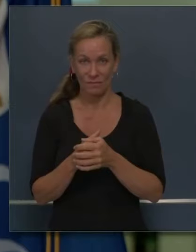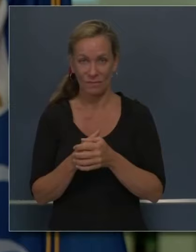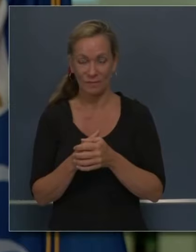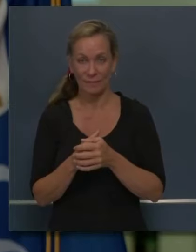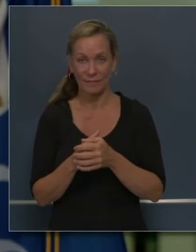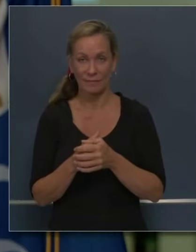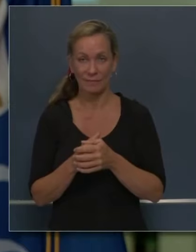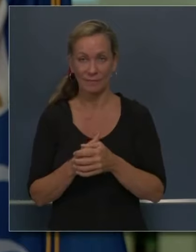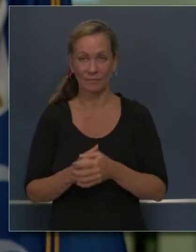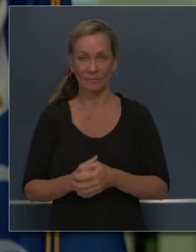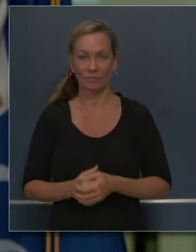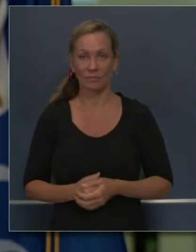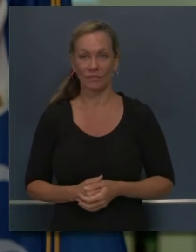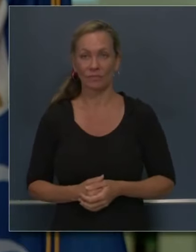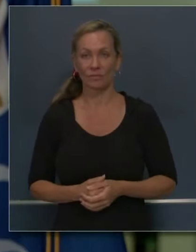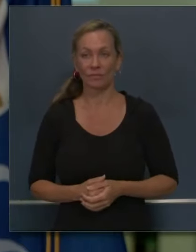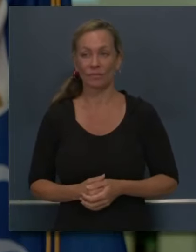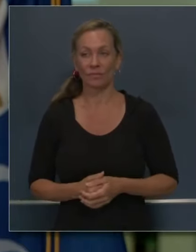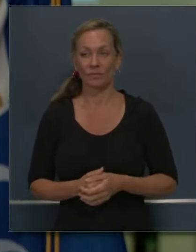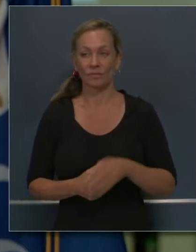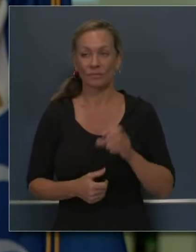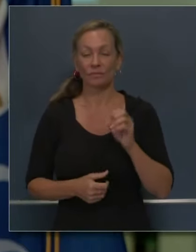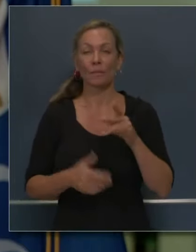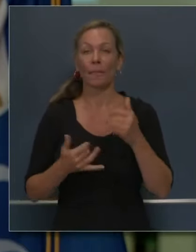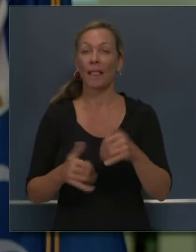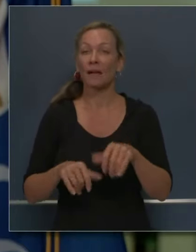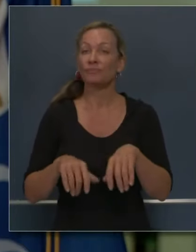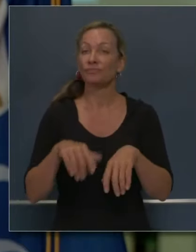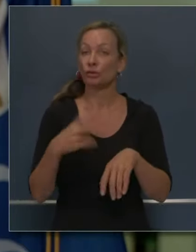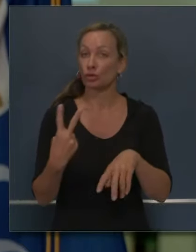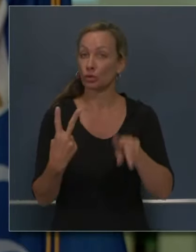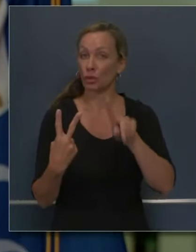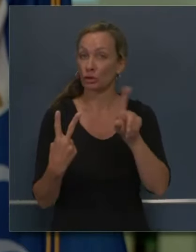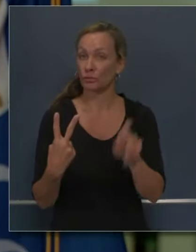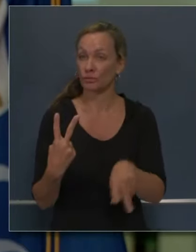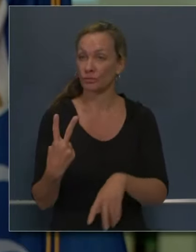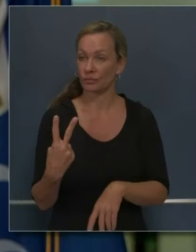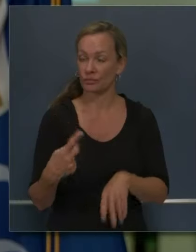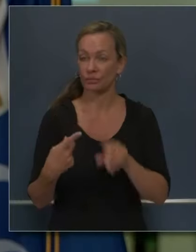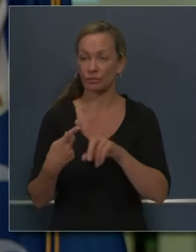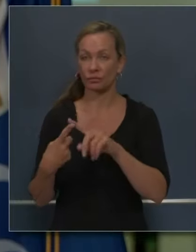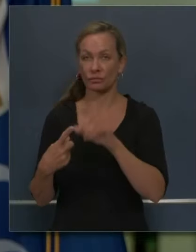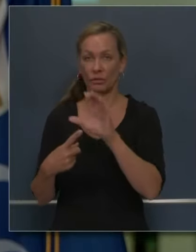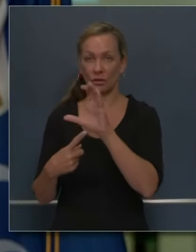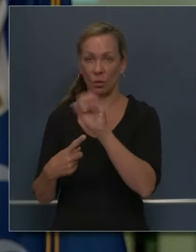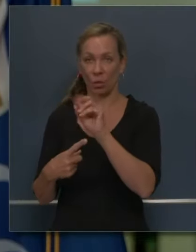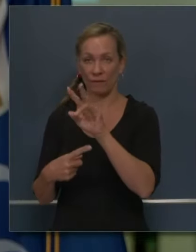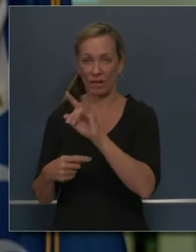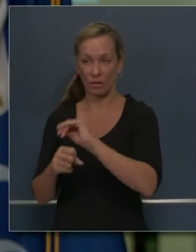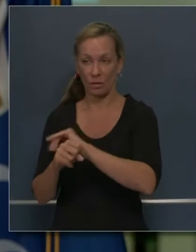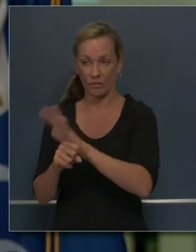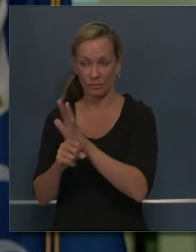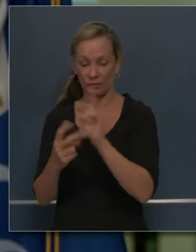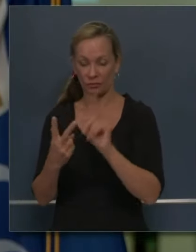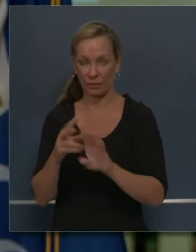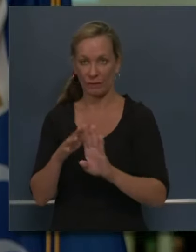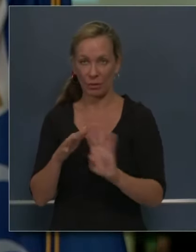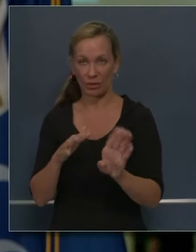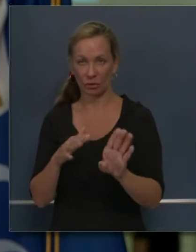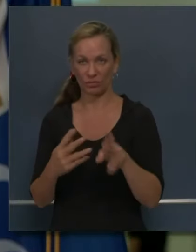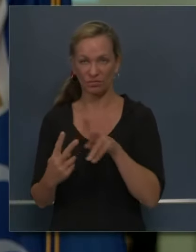connected questions about essentially the coronavirus and evacuating people from the fires. First of all, I wondered if you could sort